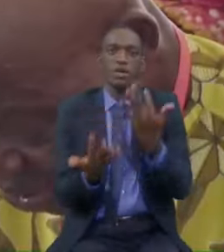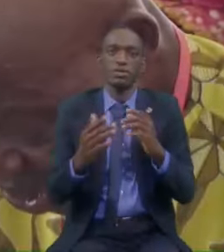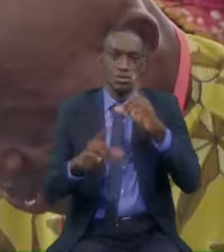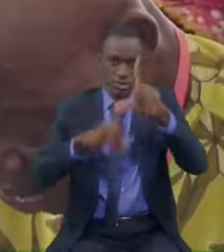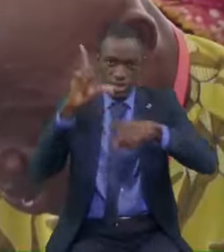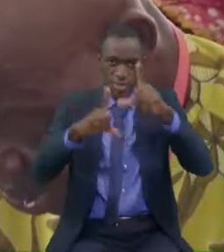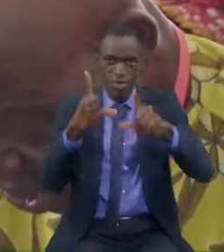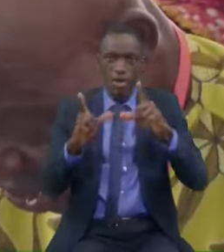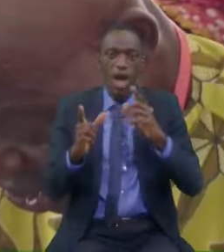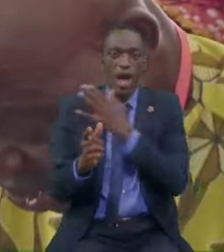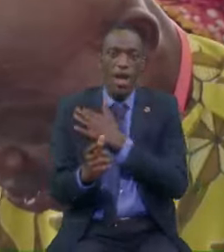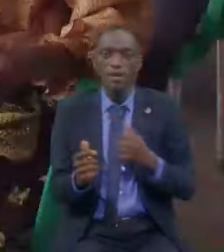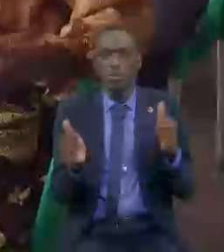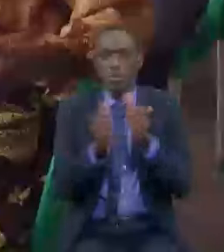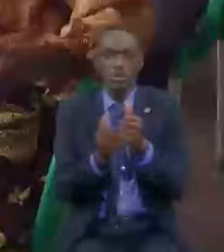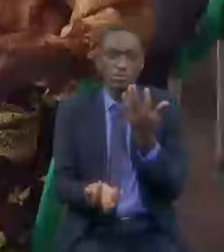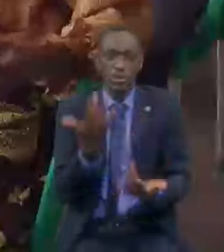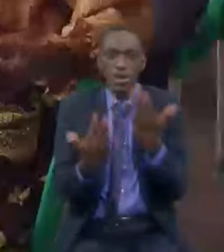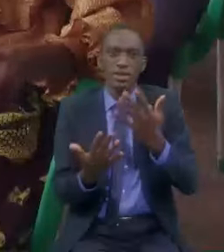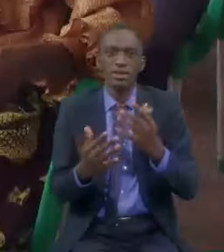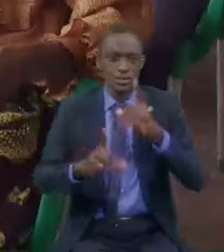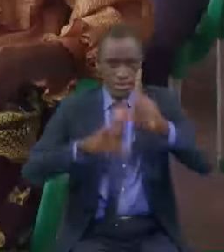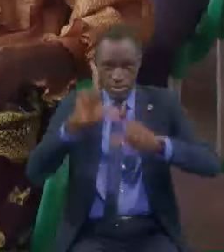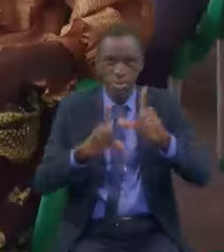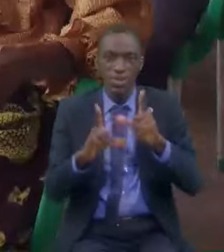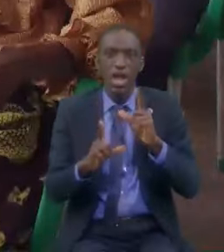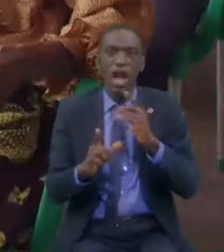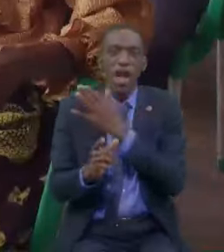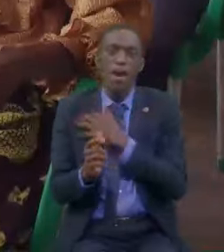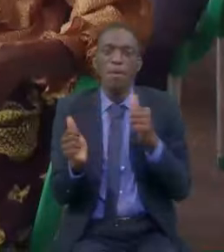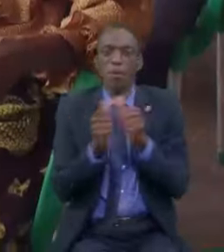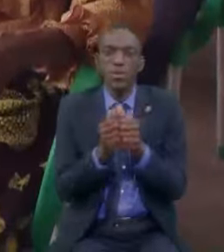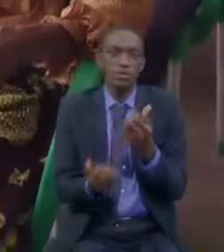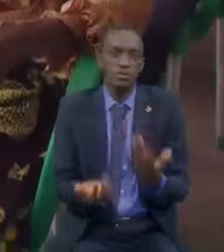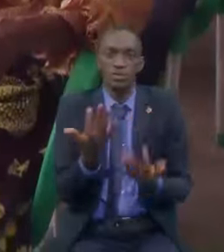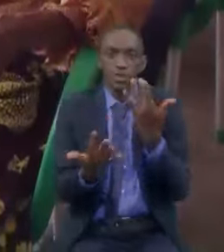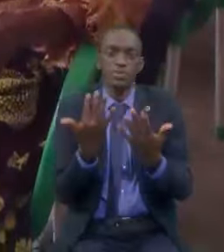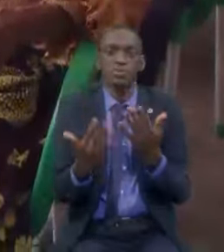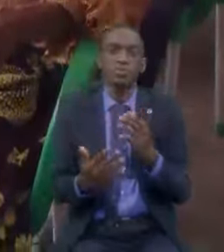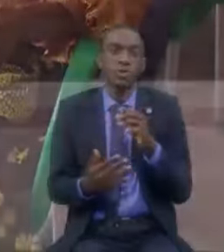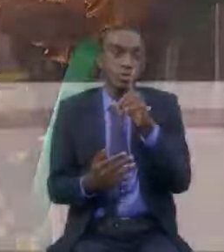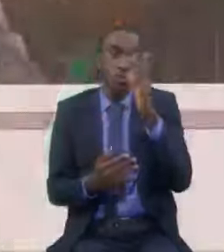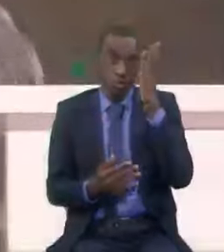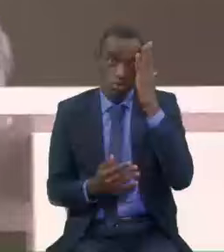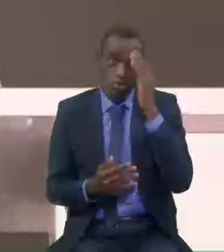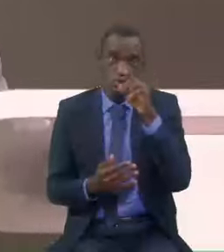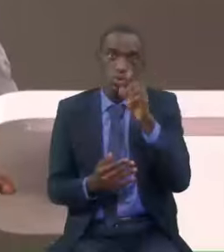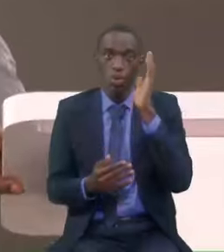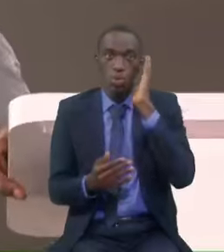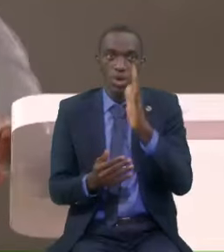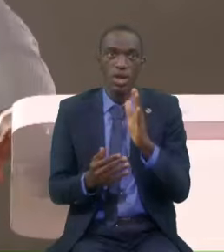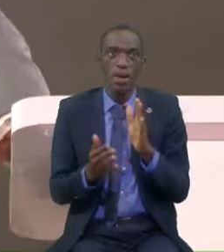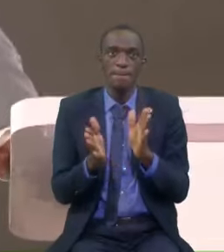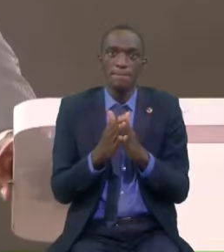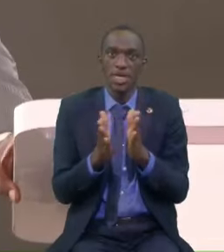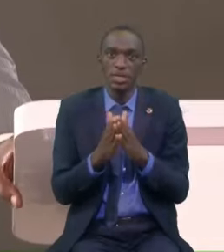Somebody shouts, and with fire. You know, you'll come across people that will say, I am